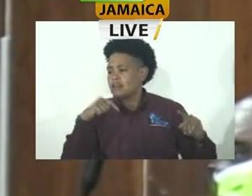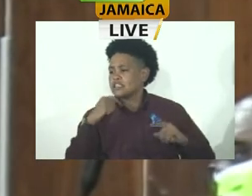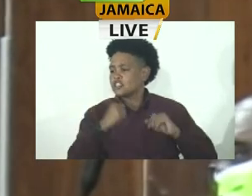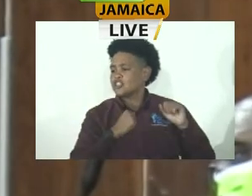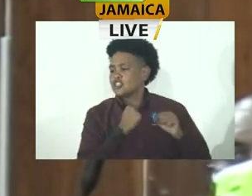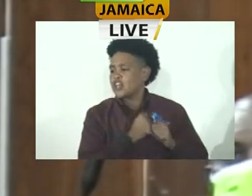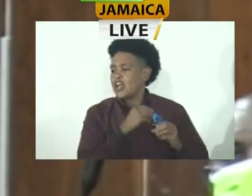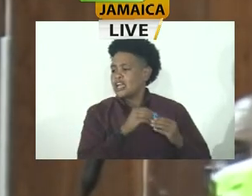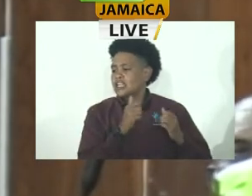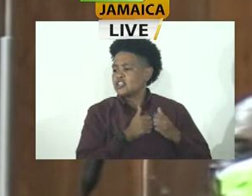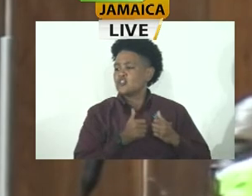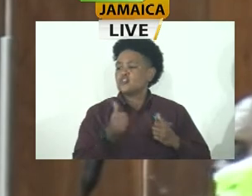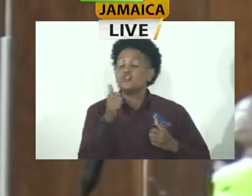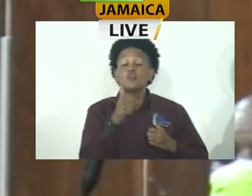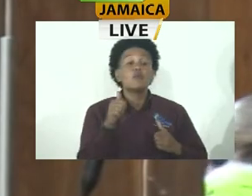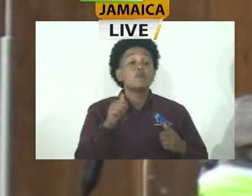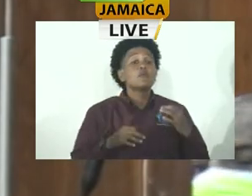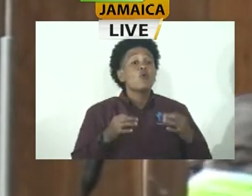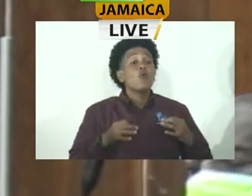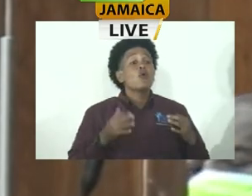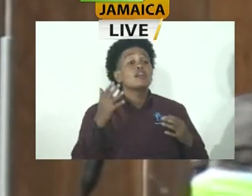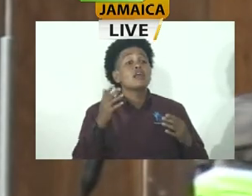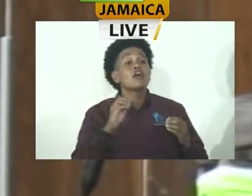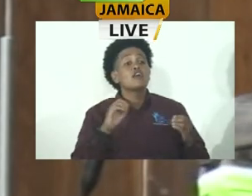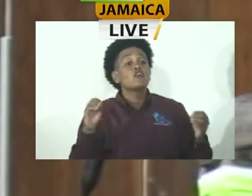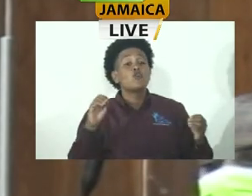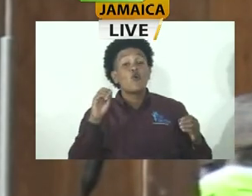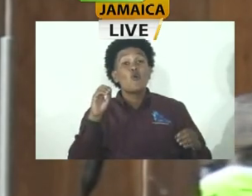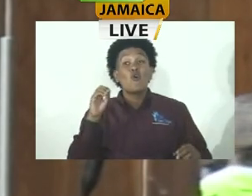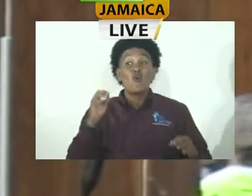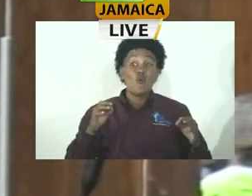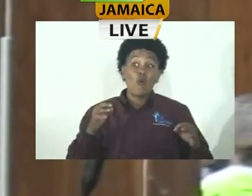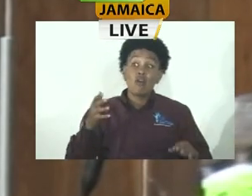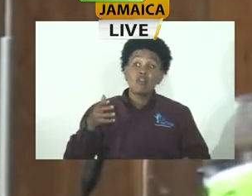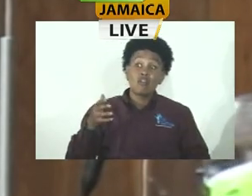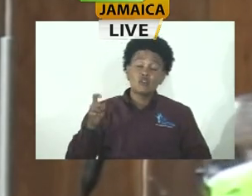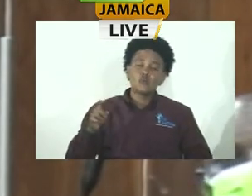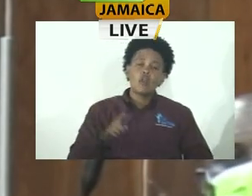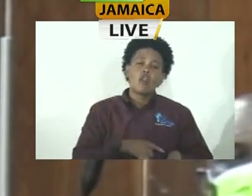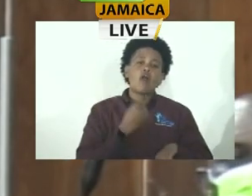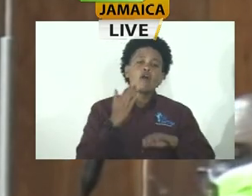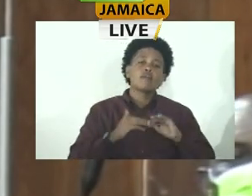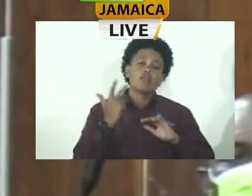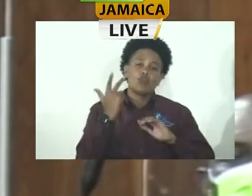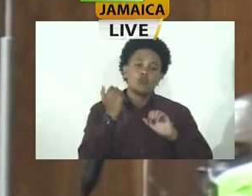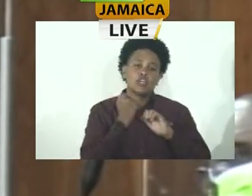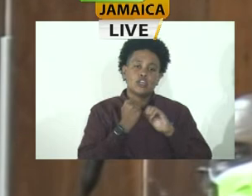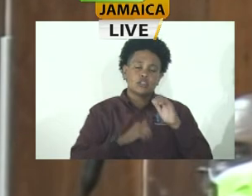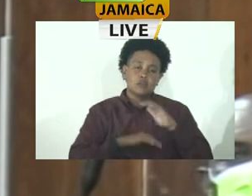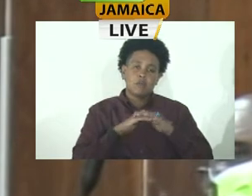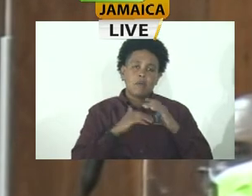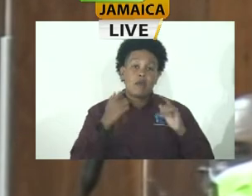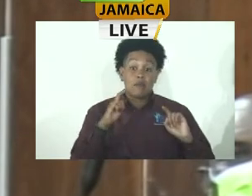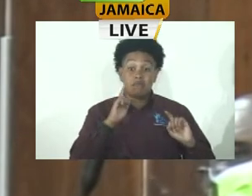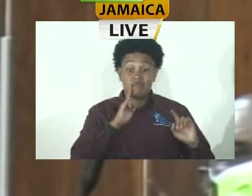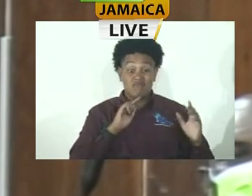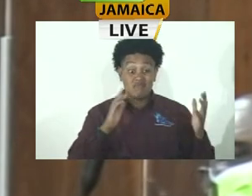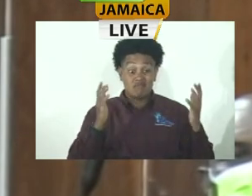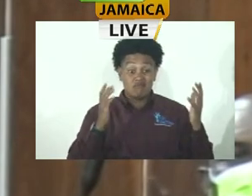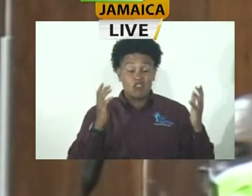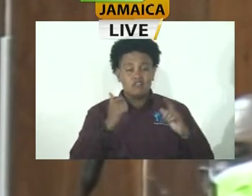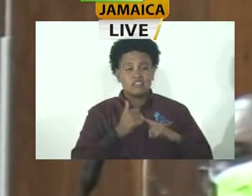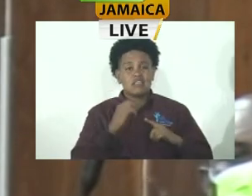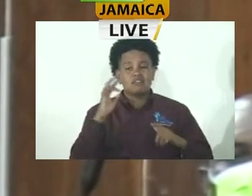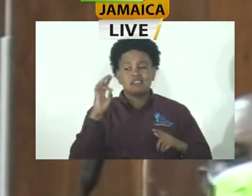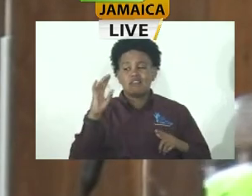in the supreme court madam speaker no trial matter should remain there longer than three years and certainly 75